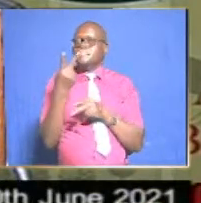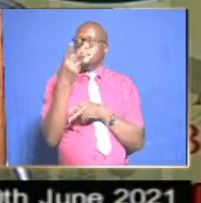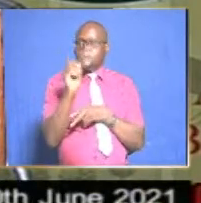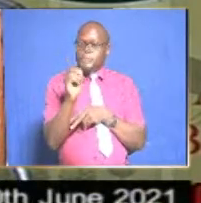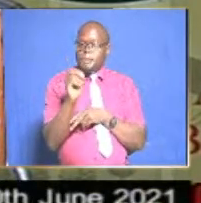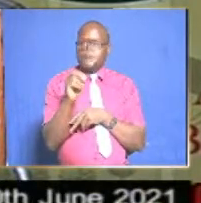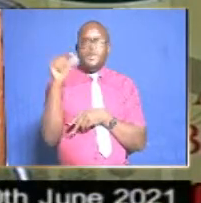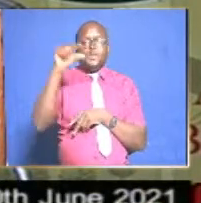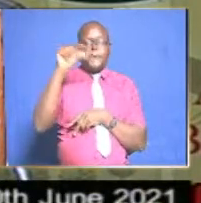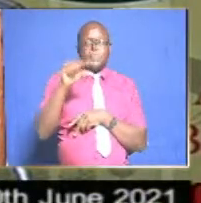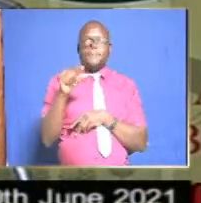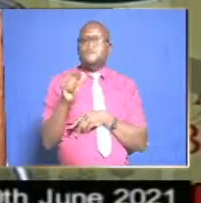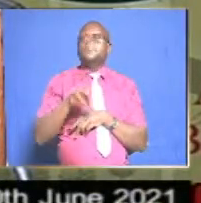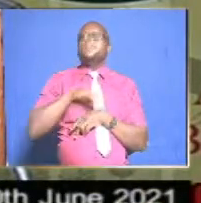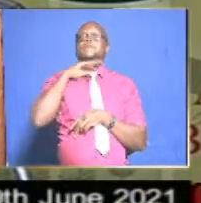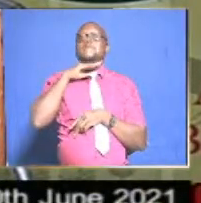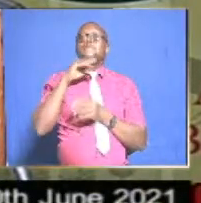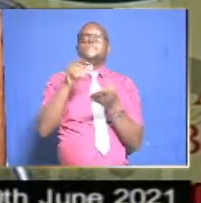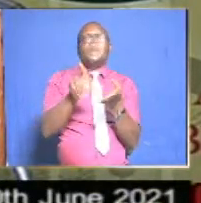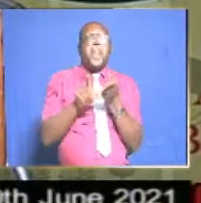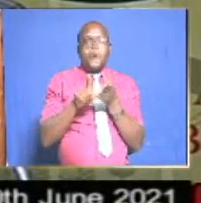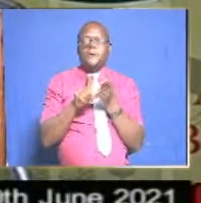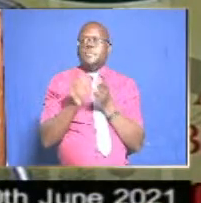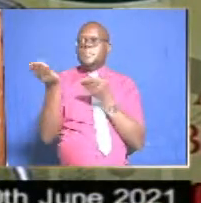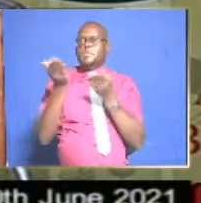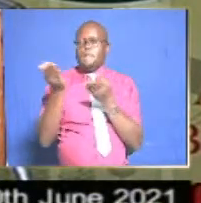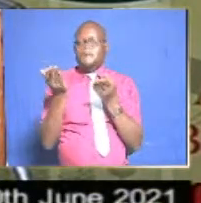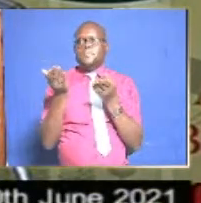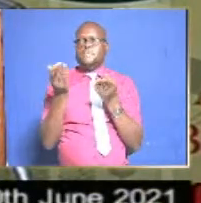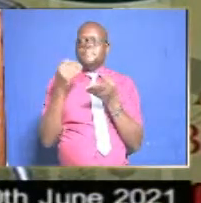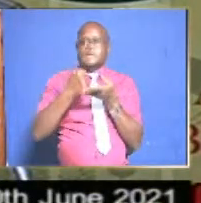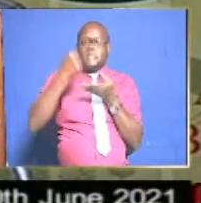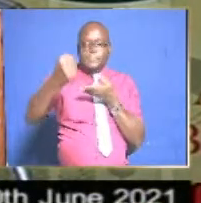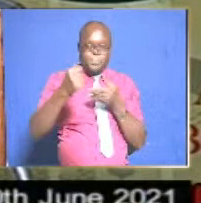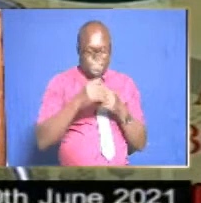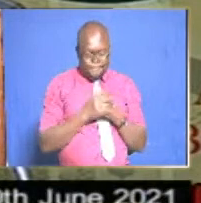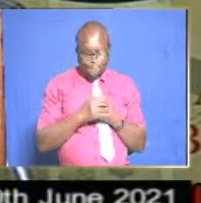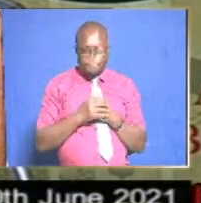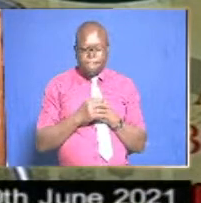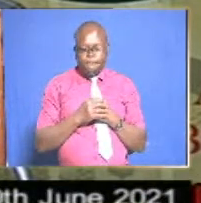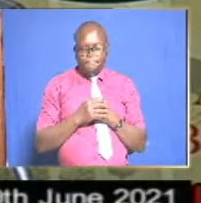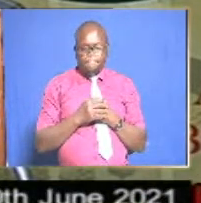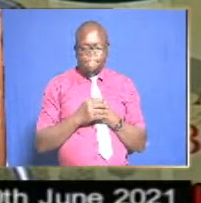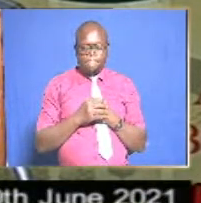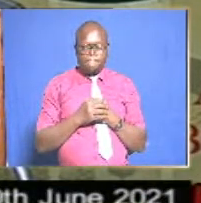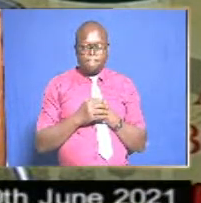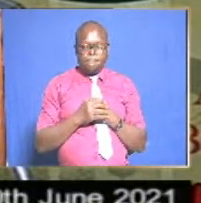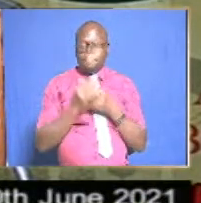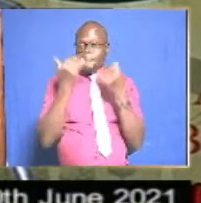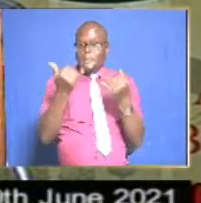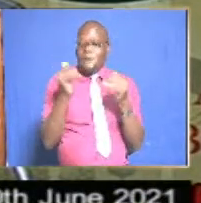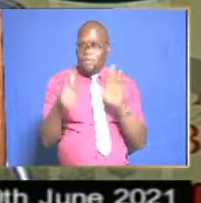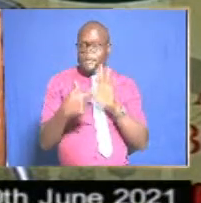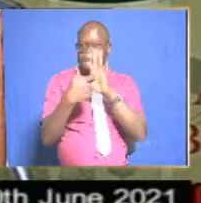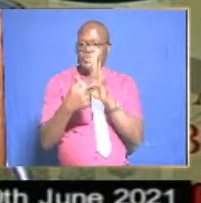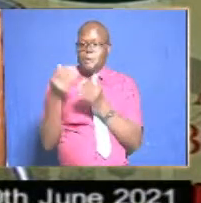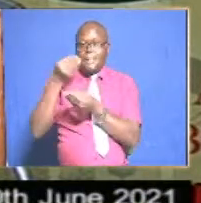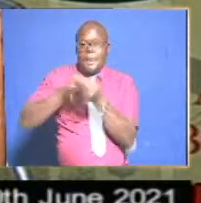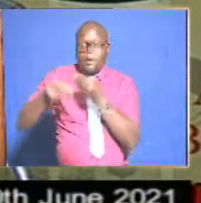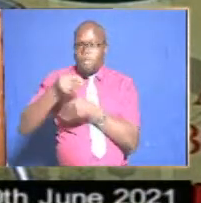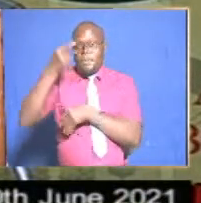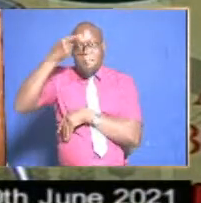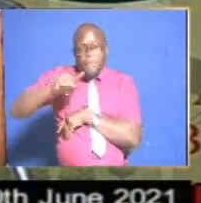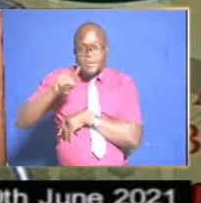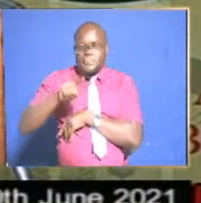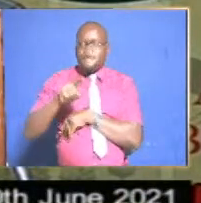service suspension, and facilitate the manufacture of vaccines in Africa. Mr. Speaker, I will now highlight the economic policy